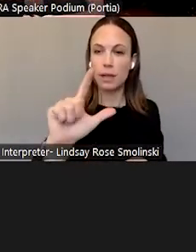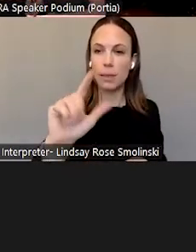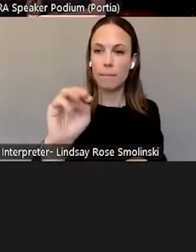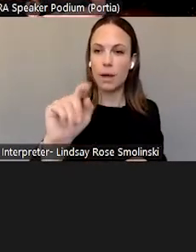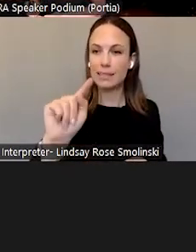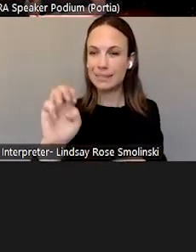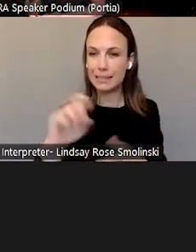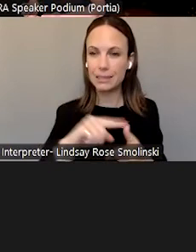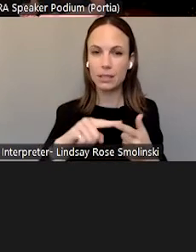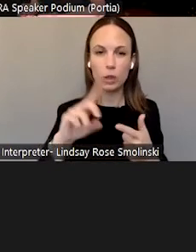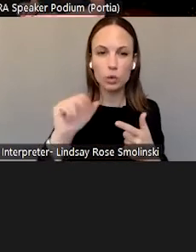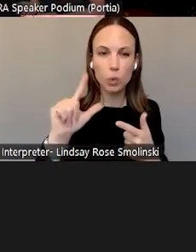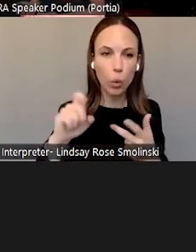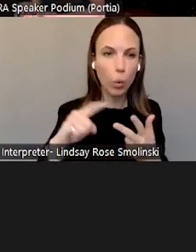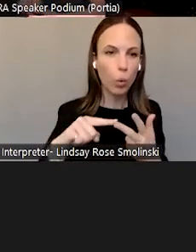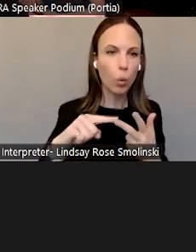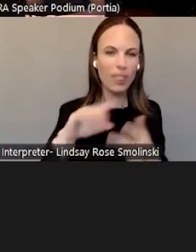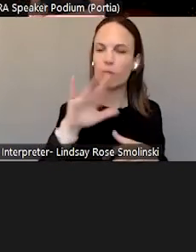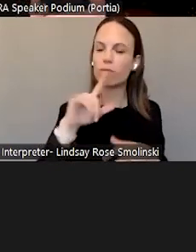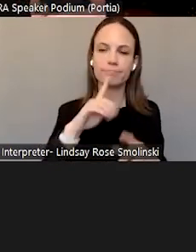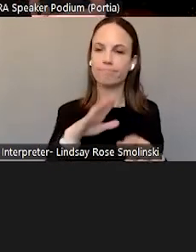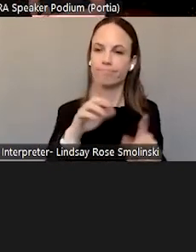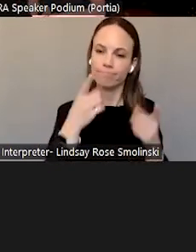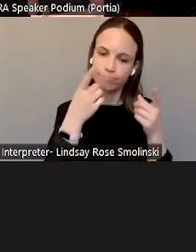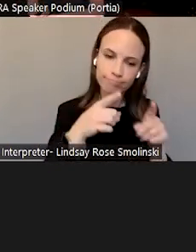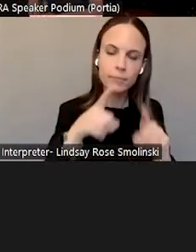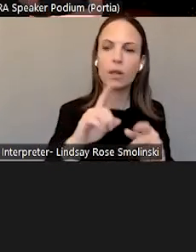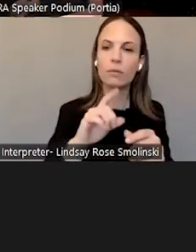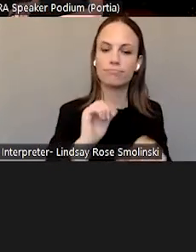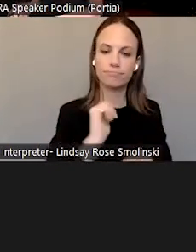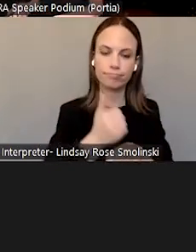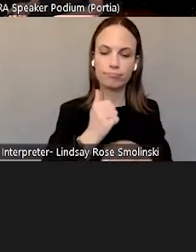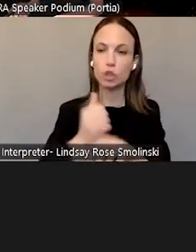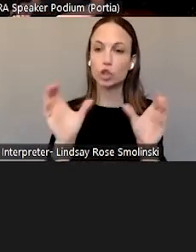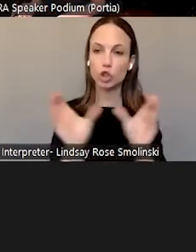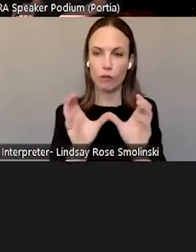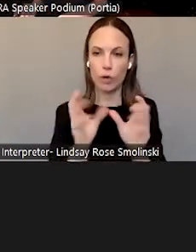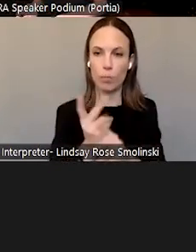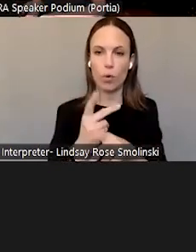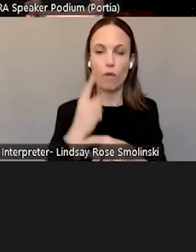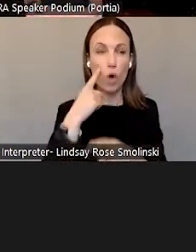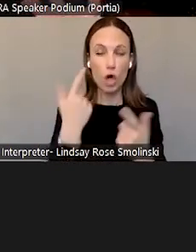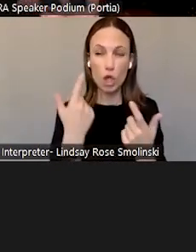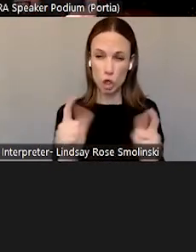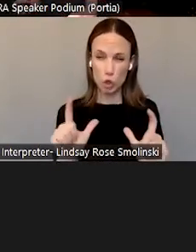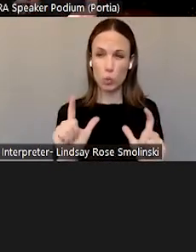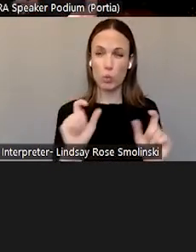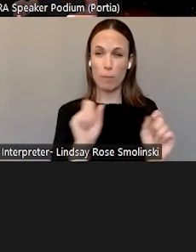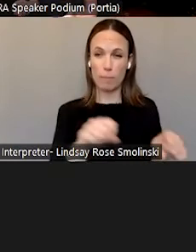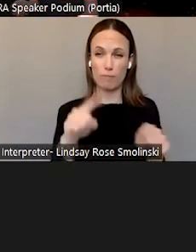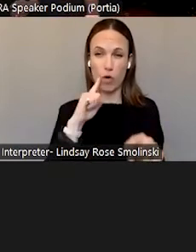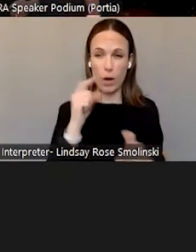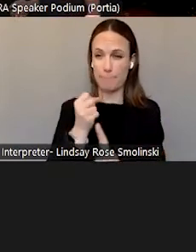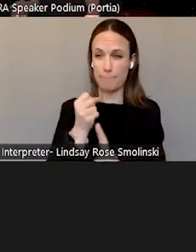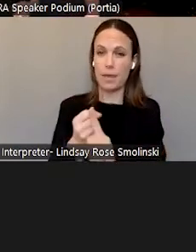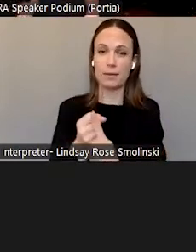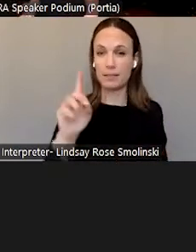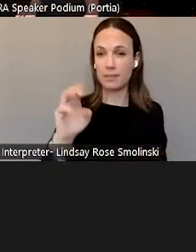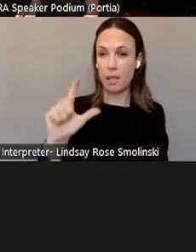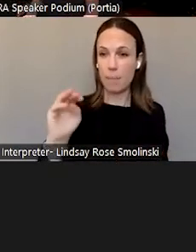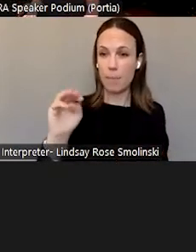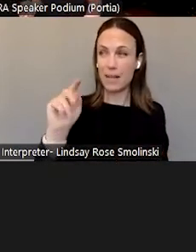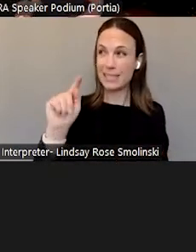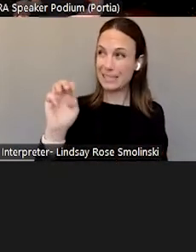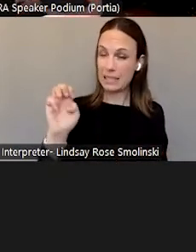Mondelez, Dole have also leaned in and are creating certified products with huge potentials for impact. So like Del Monte certified a product this